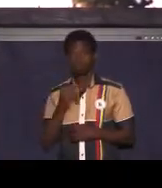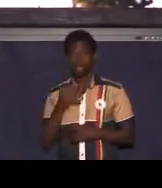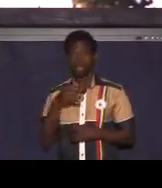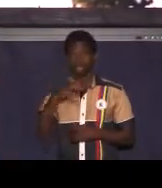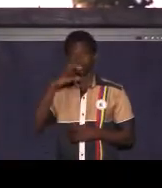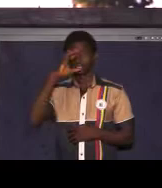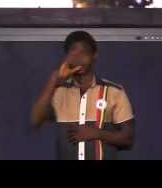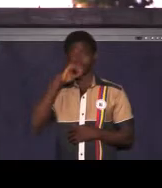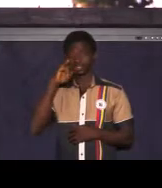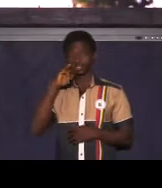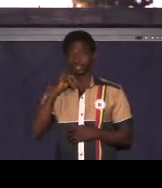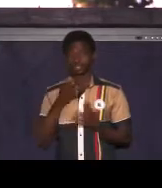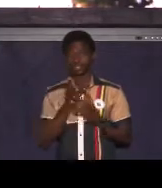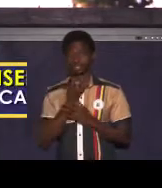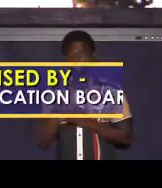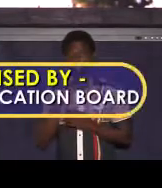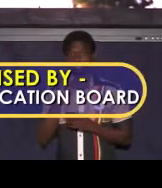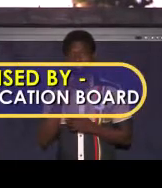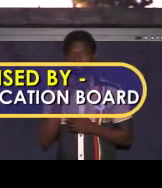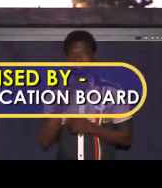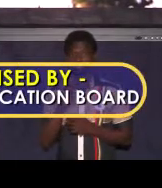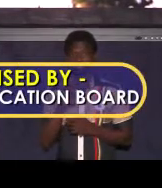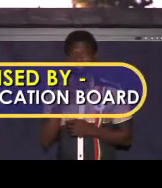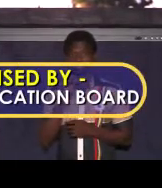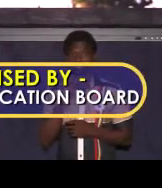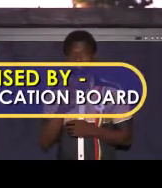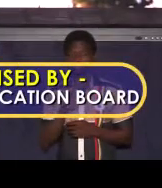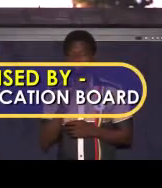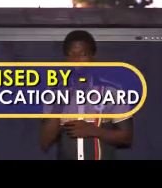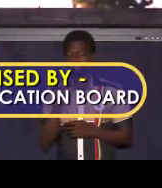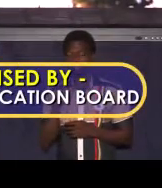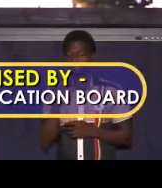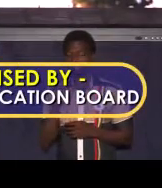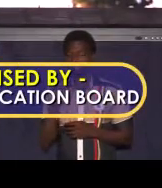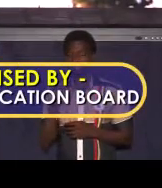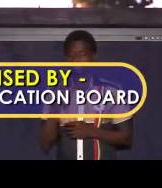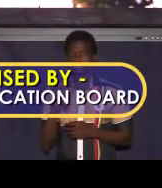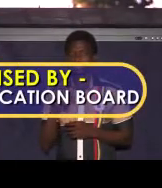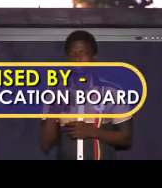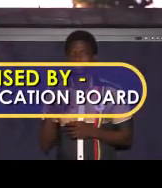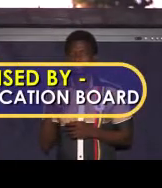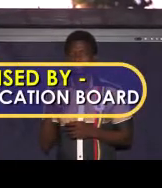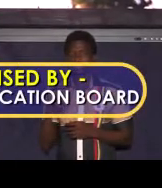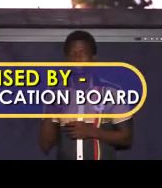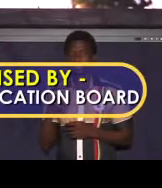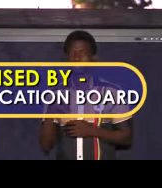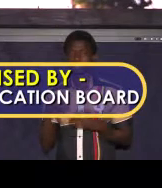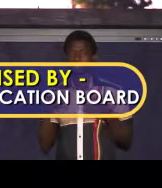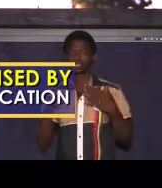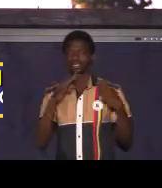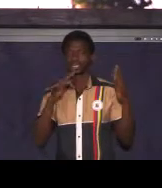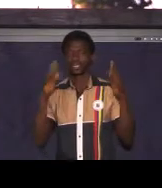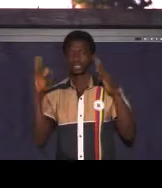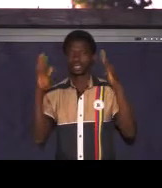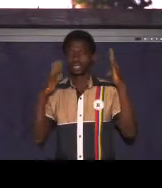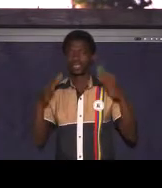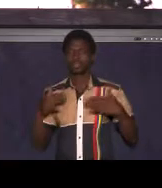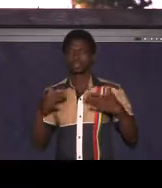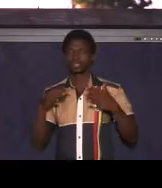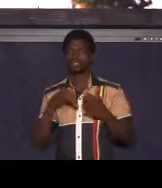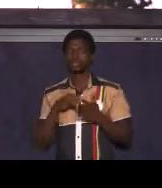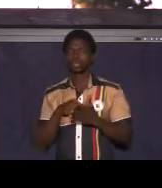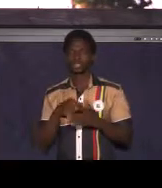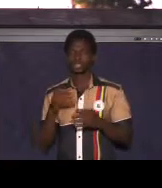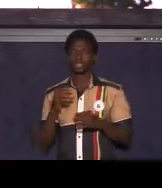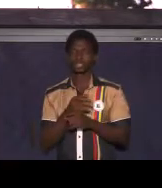And while drinking through straw, you are exerting air pressure because it takes that air before